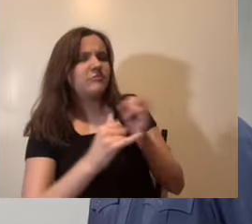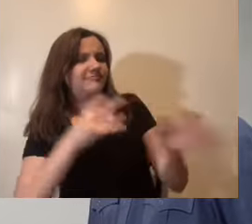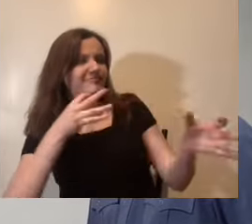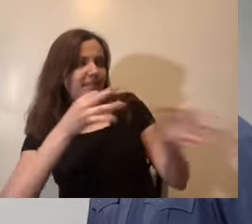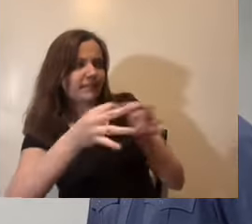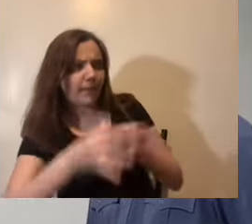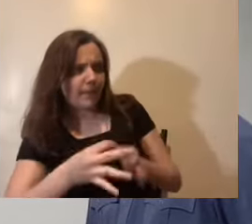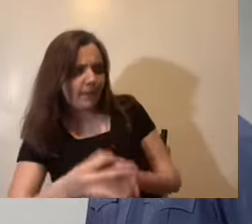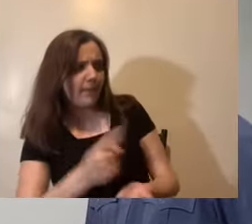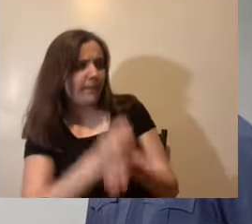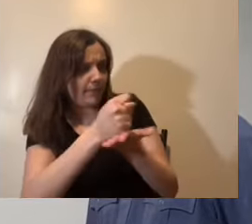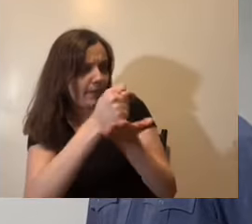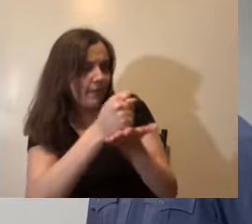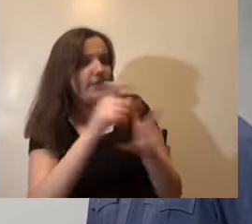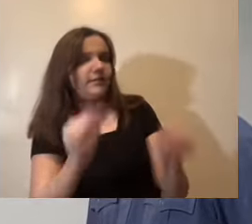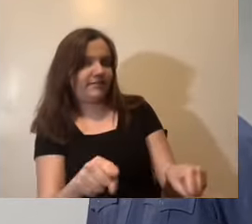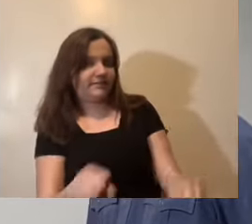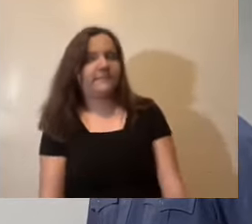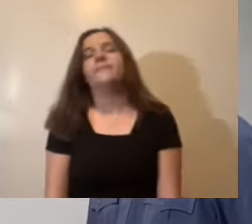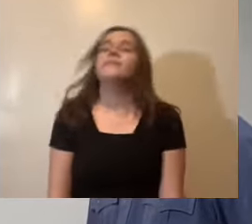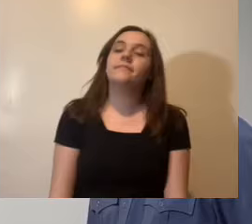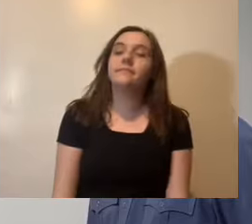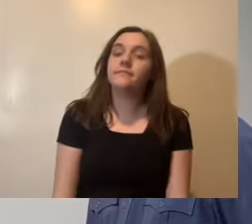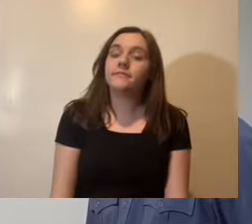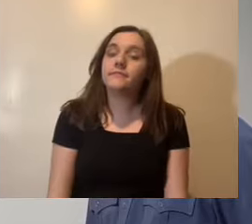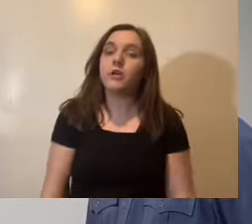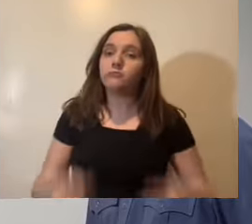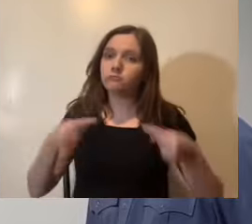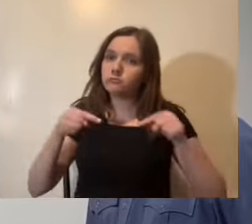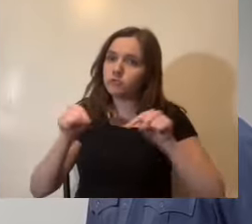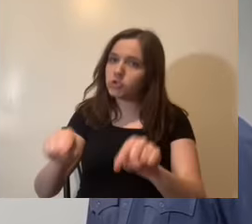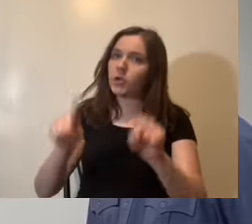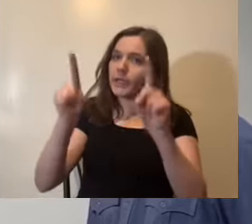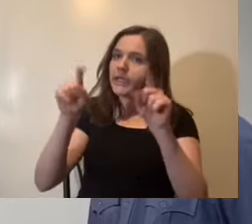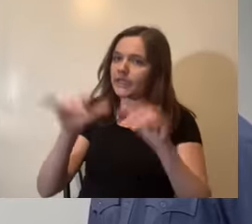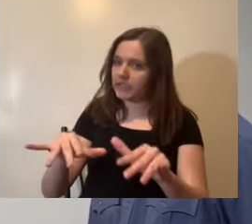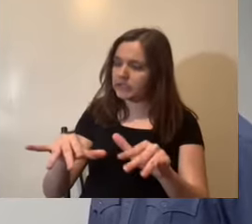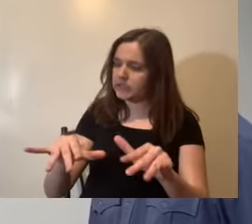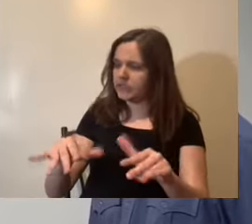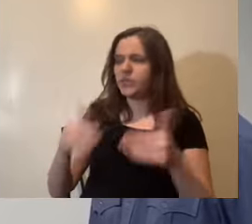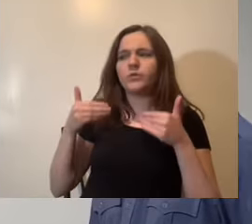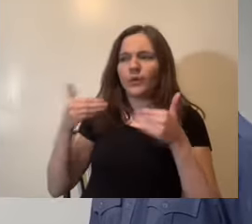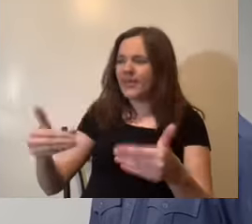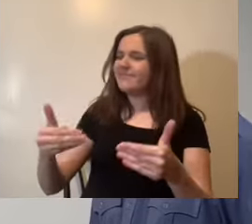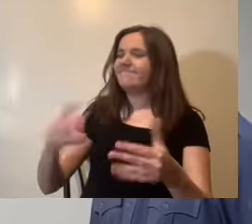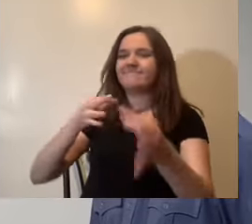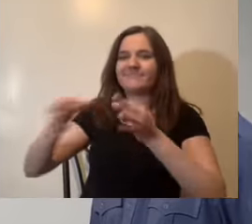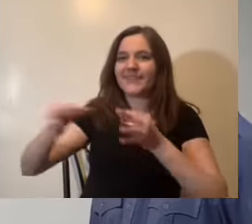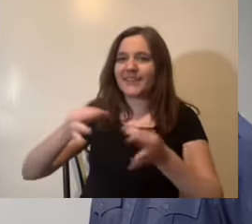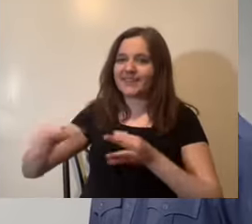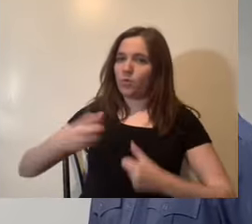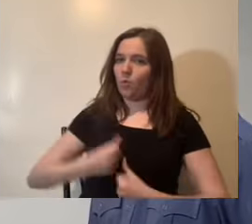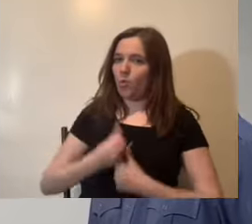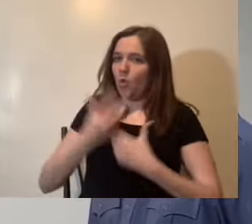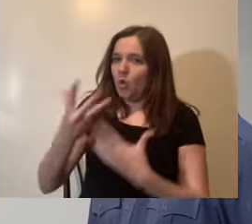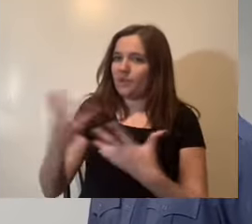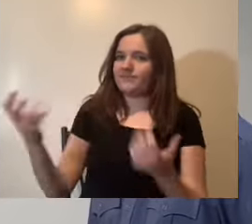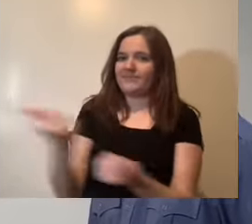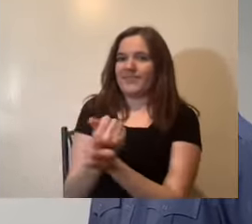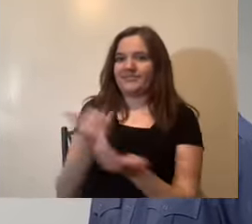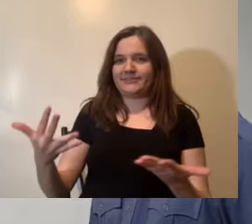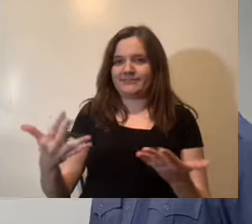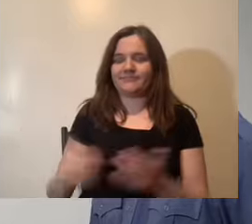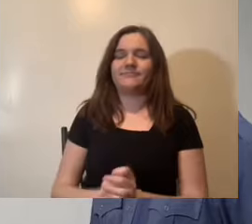find. As you move through the skill evaluation, I want you to voice everything you are assessing. During the assessment, you will have 2